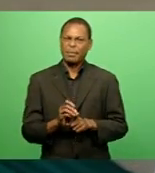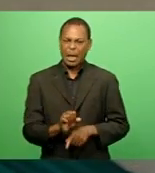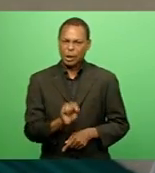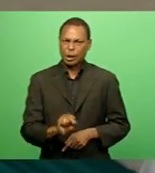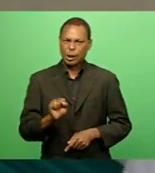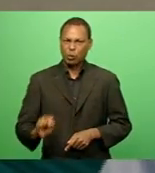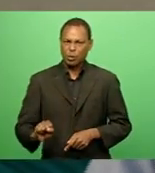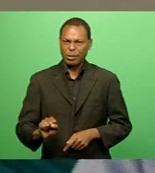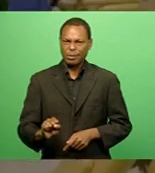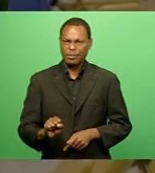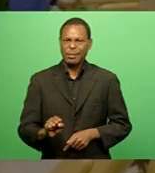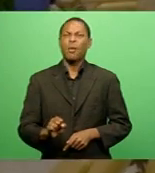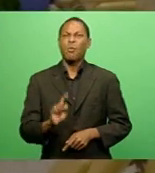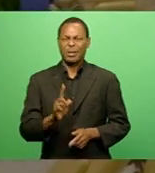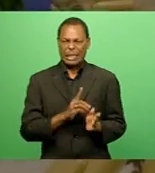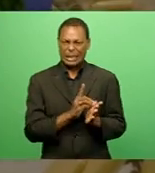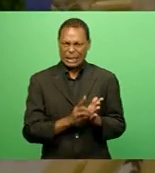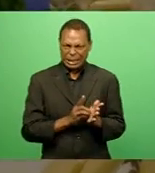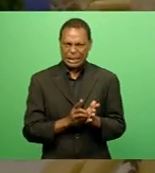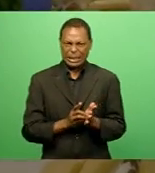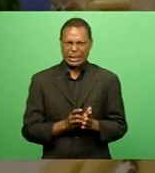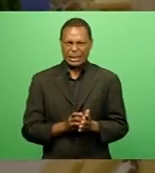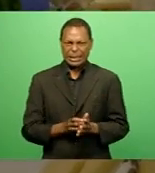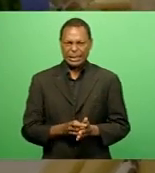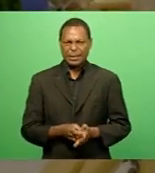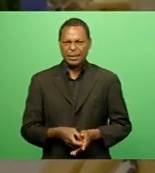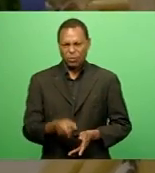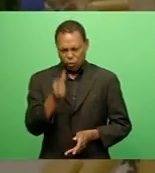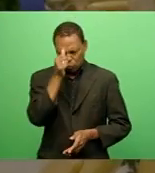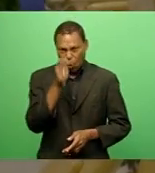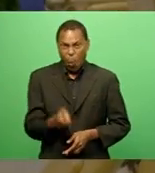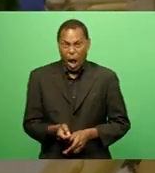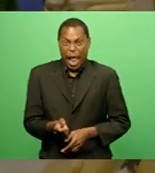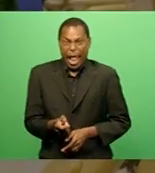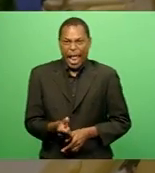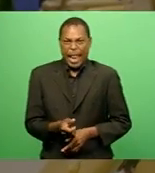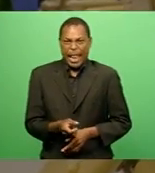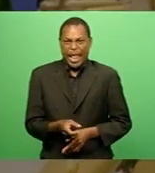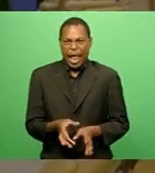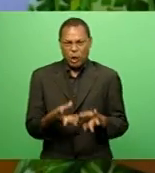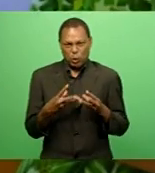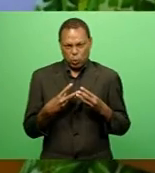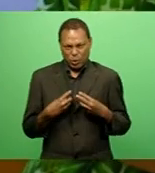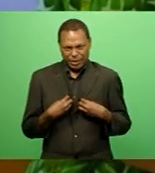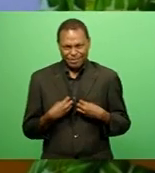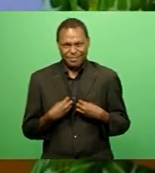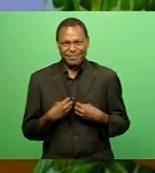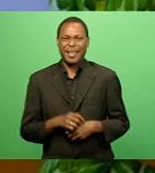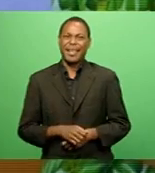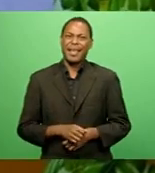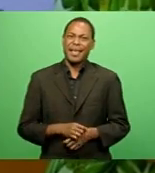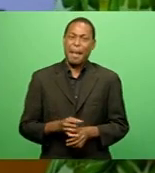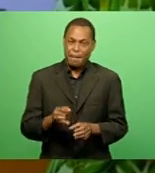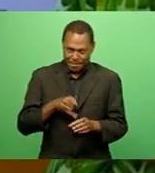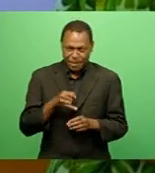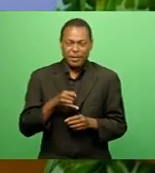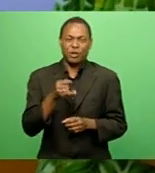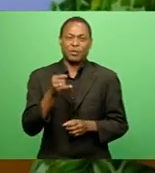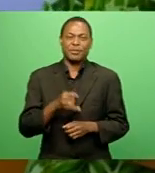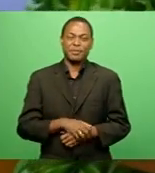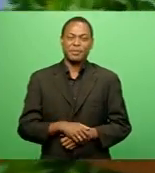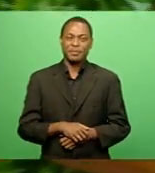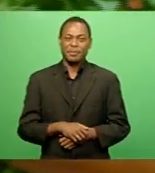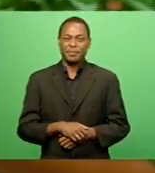disease can be diagnosed early and receive treatments when they are proven to be most effective.